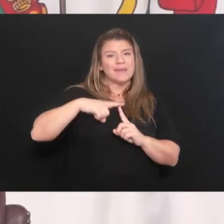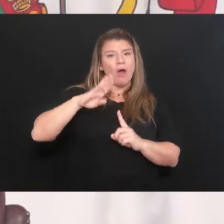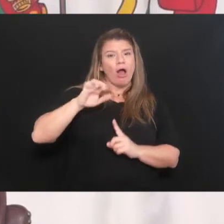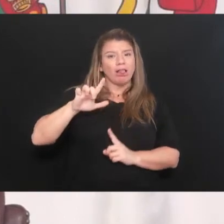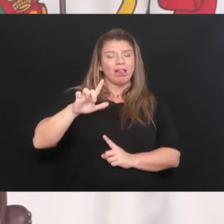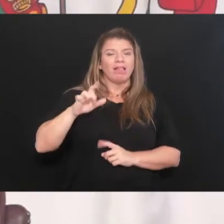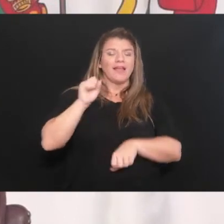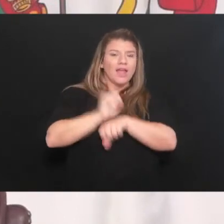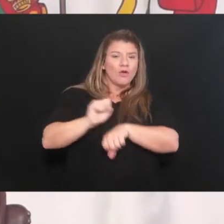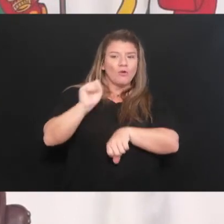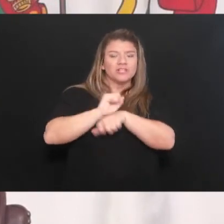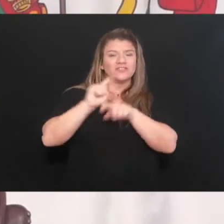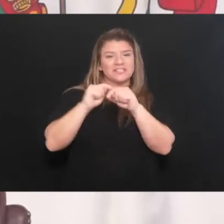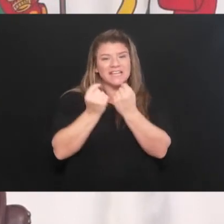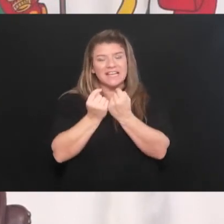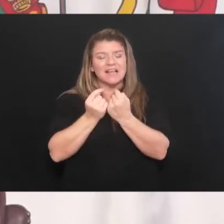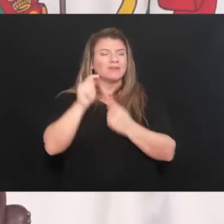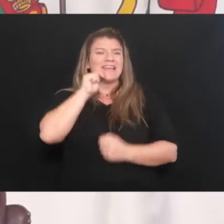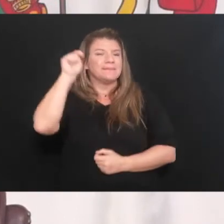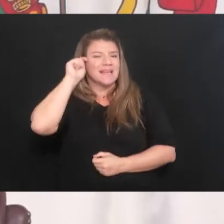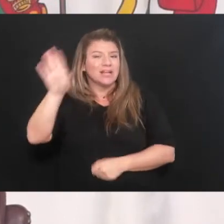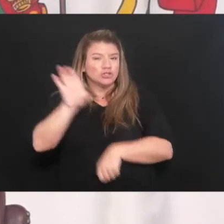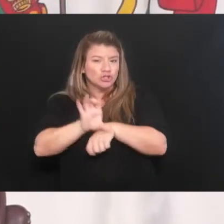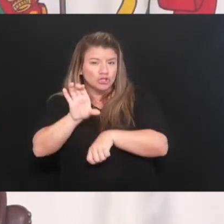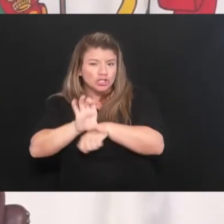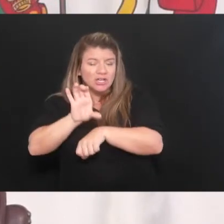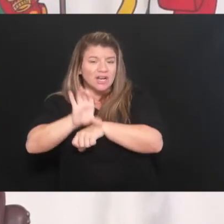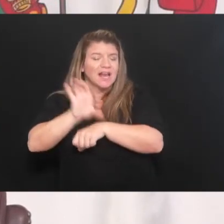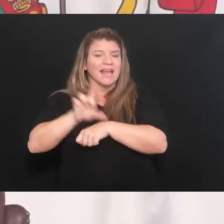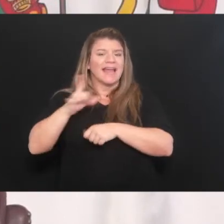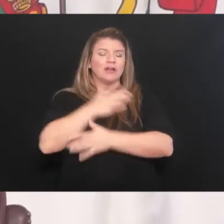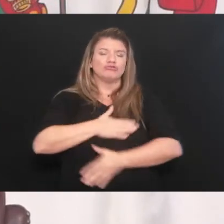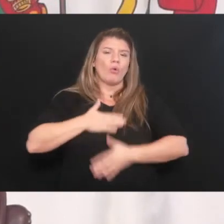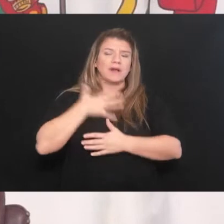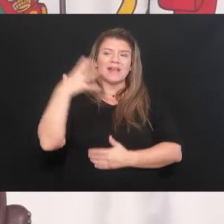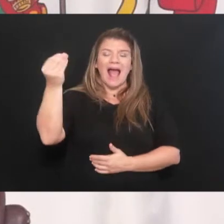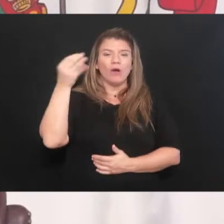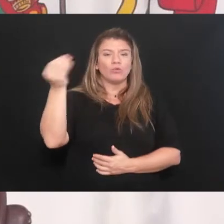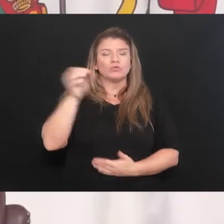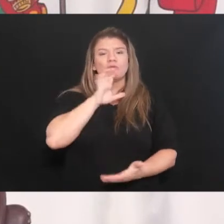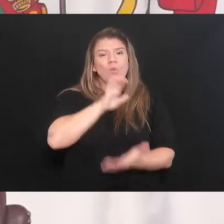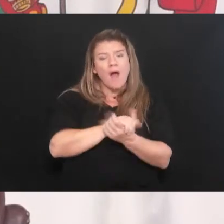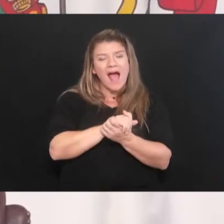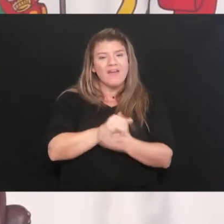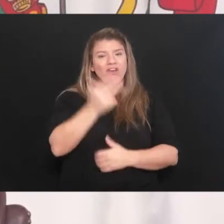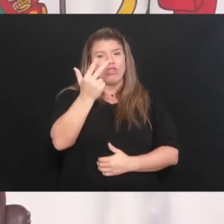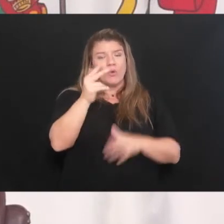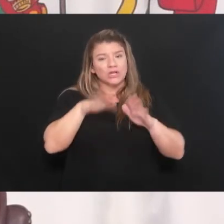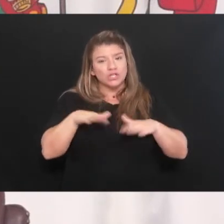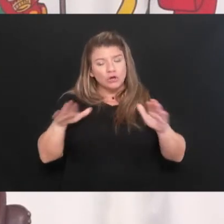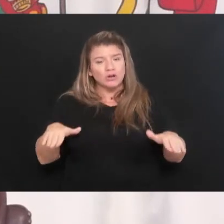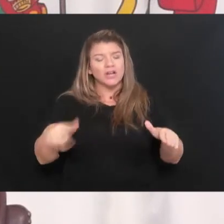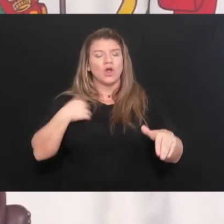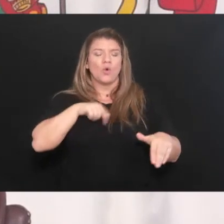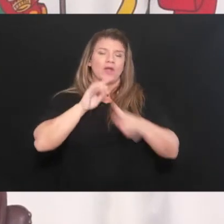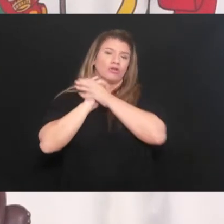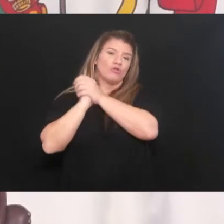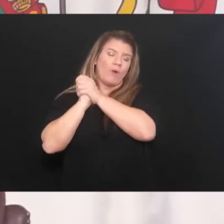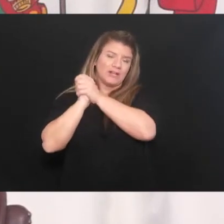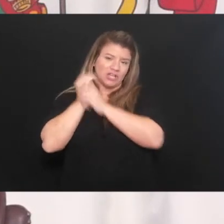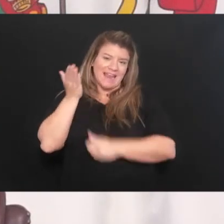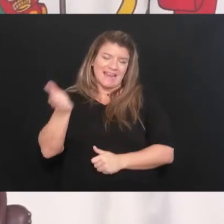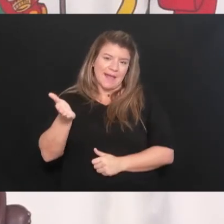works with the teens in his church. He enjoys the outdoors with his wife and 3 children, and we congratulate him